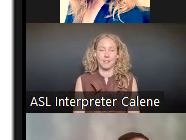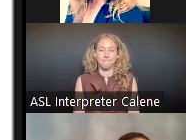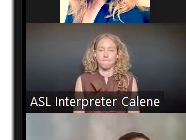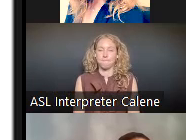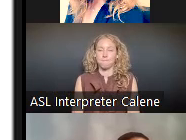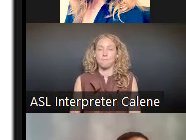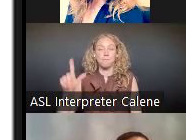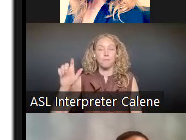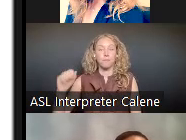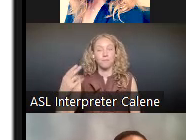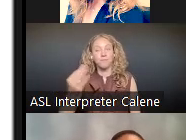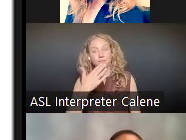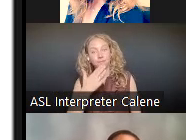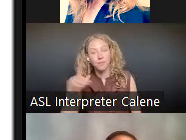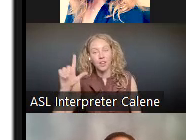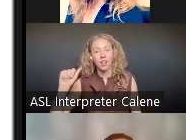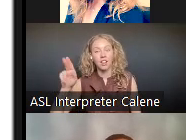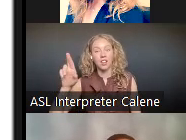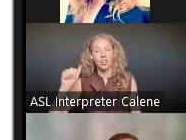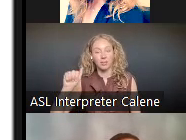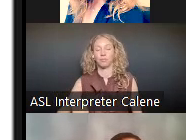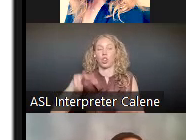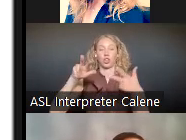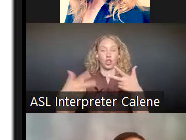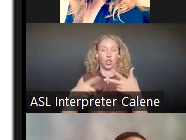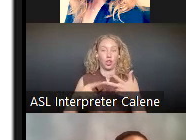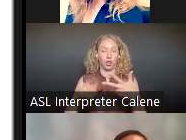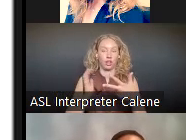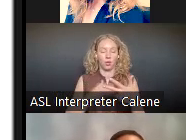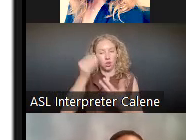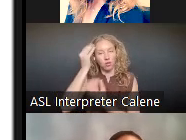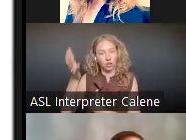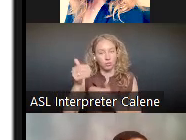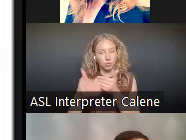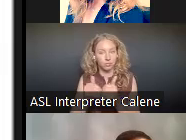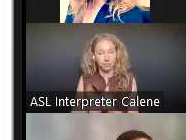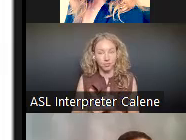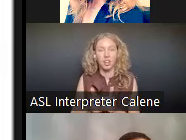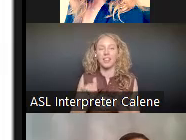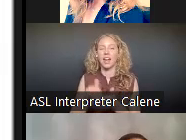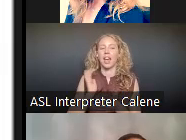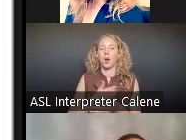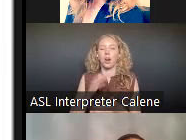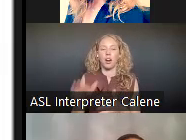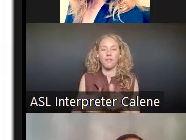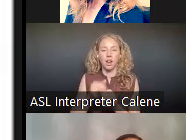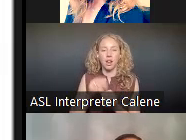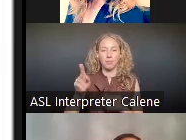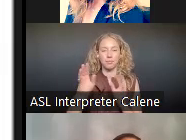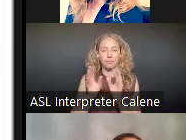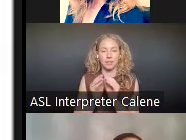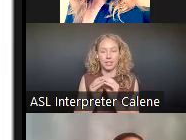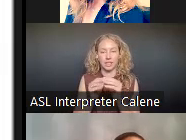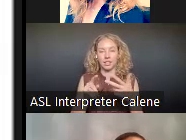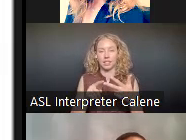Awesome. Thanks, Laura. So the third step in our notification process is the follow-up meeting, right? So